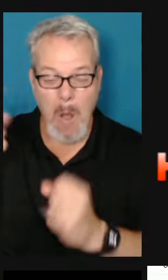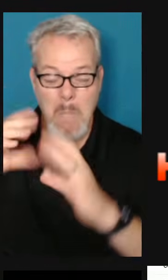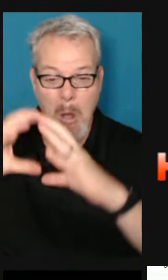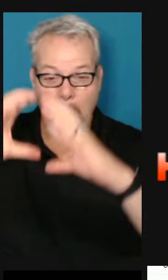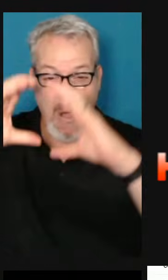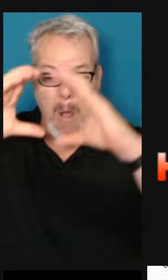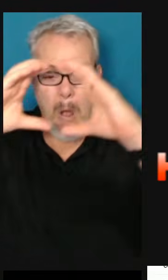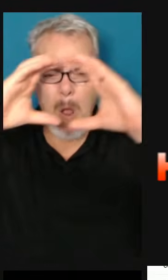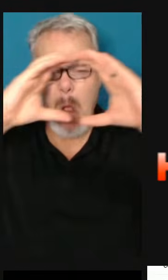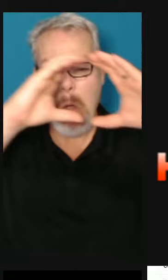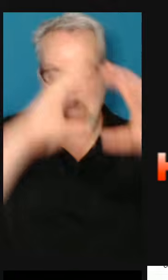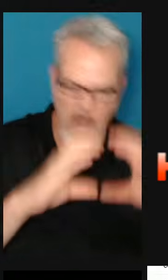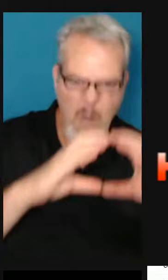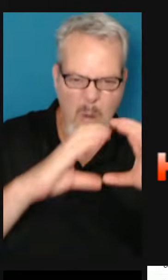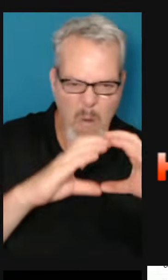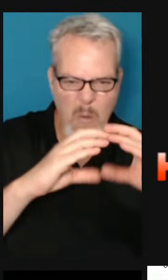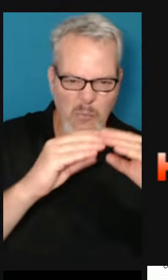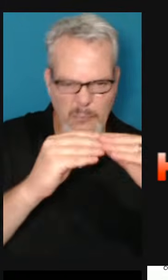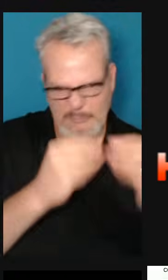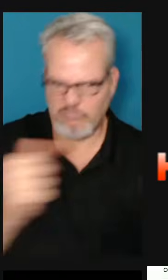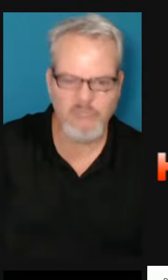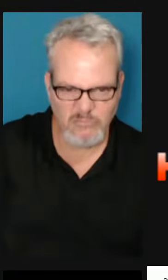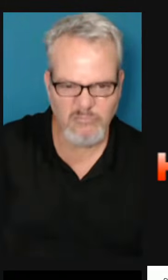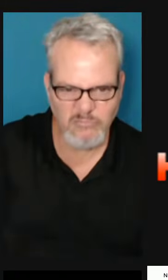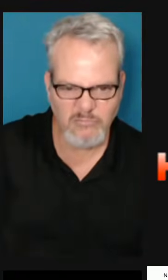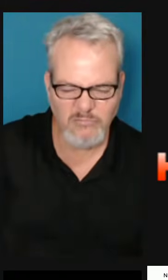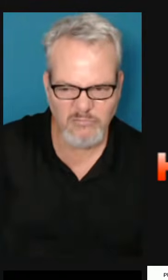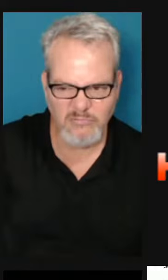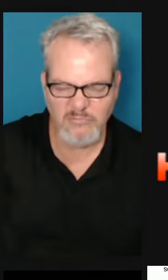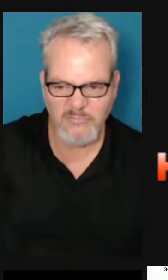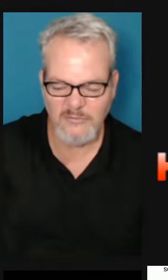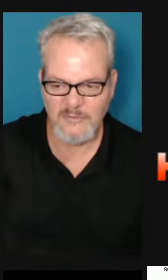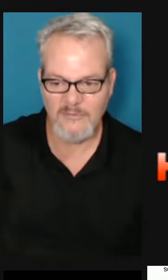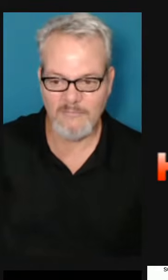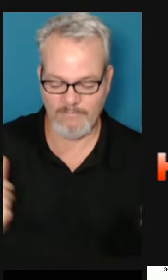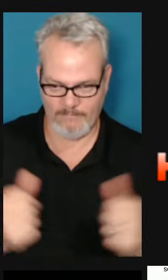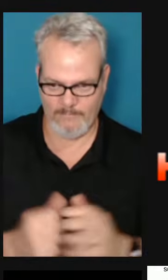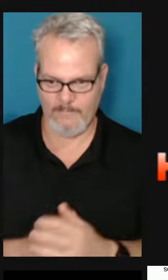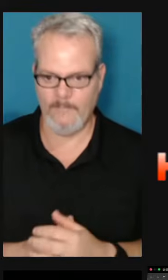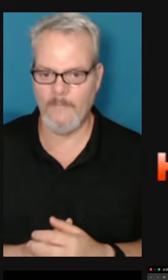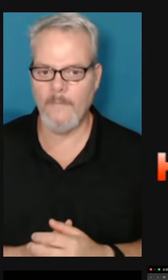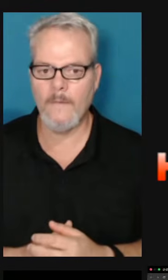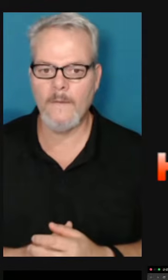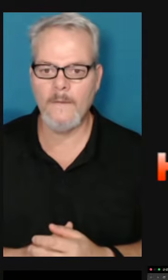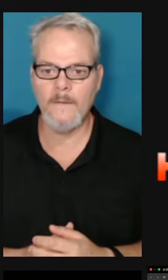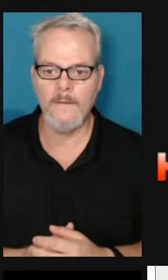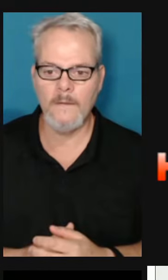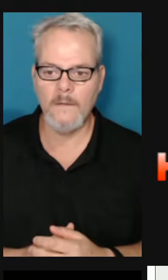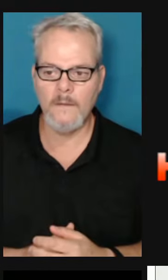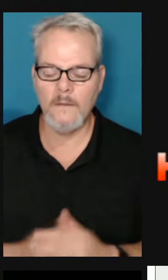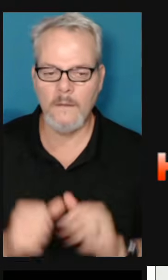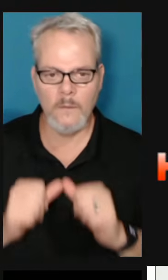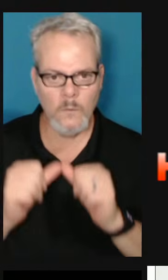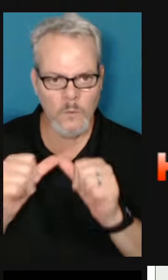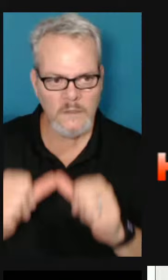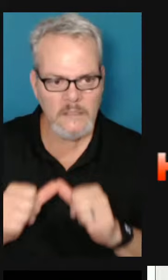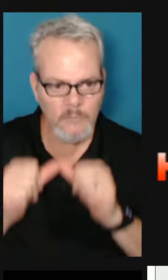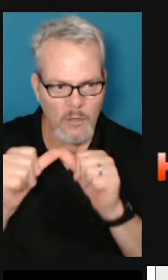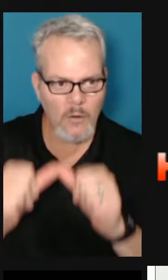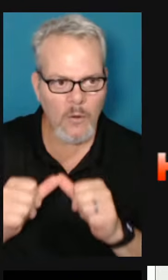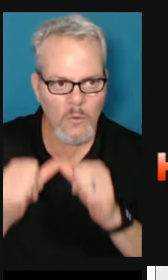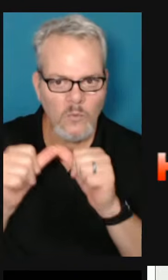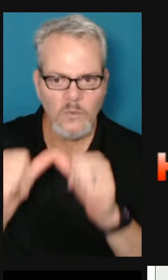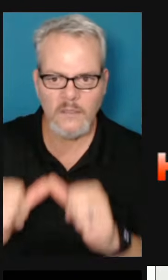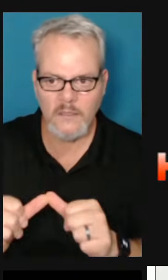and pulverizing. So there is that. We'll keep it moving to